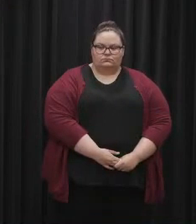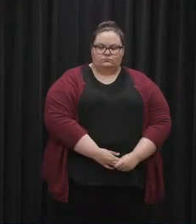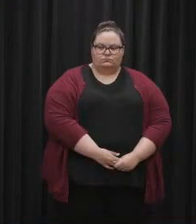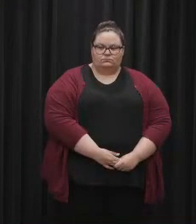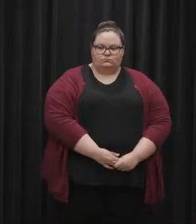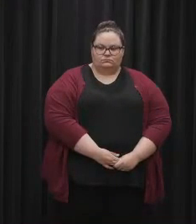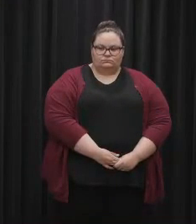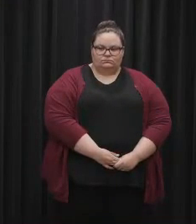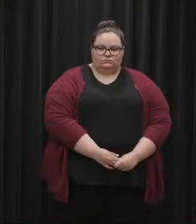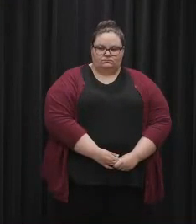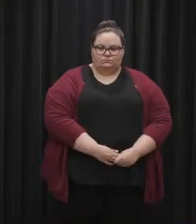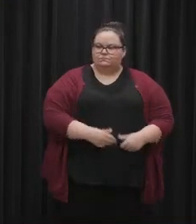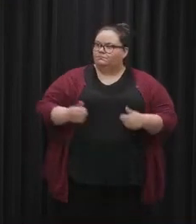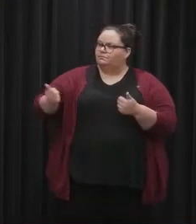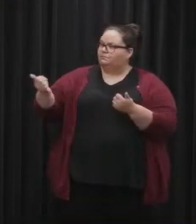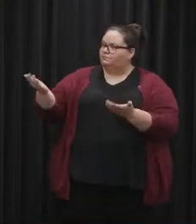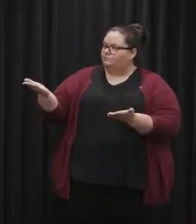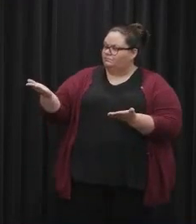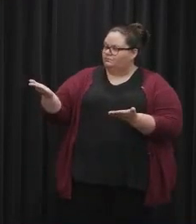Dominic Carty.